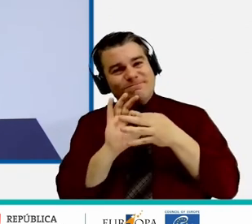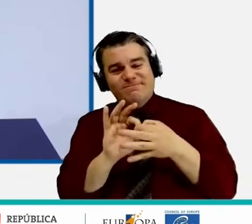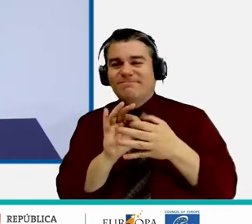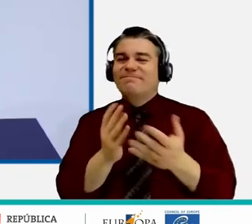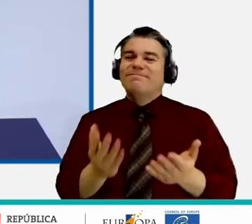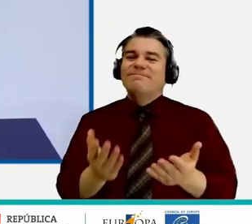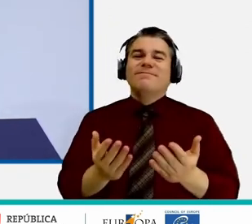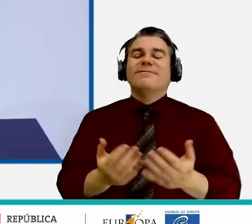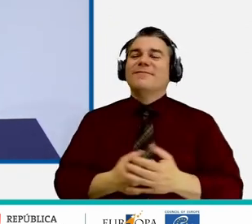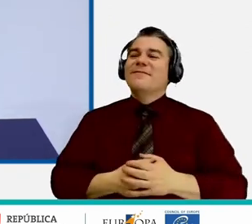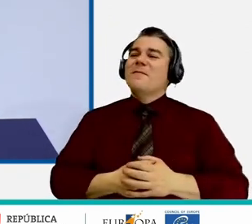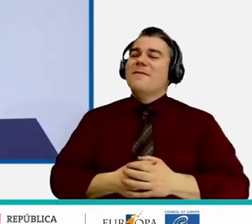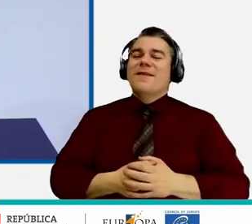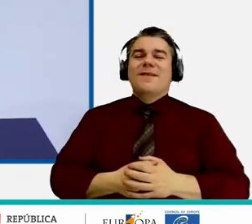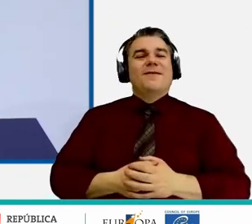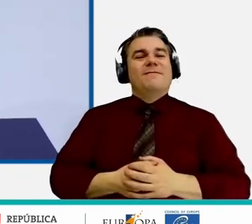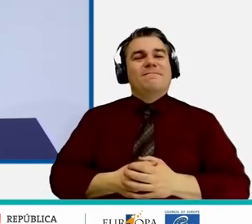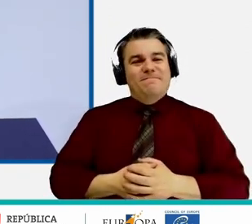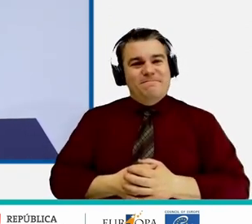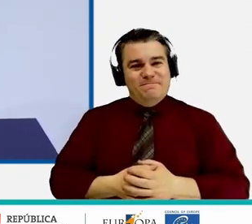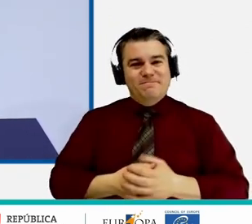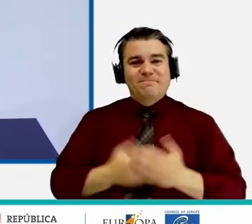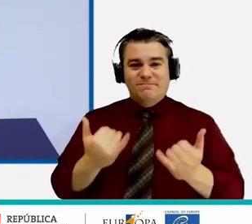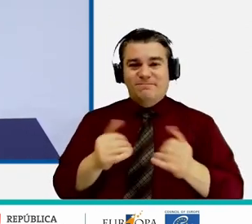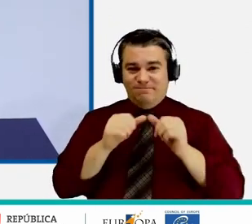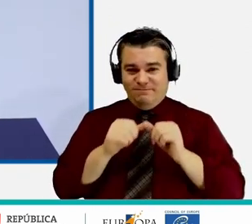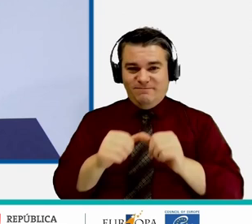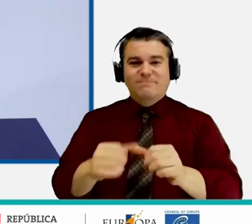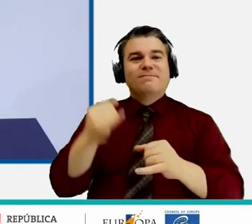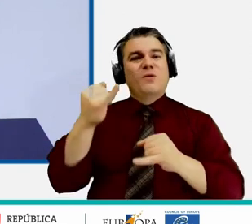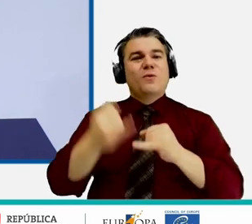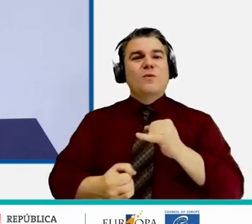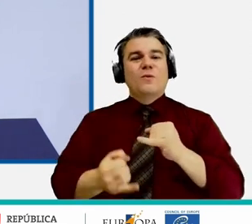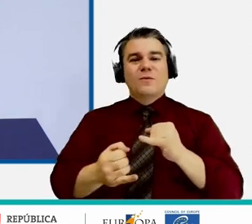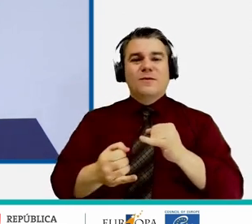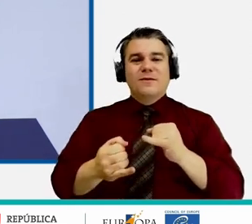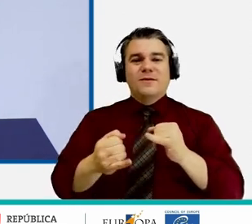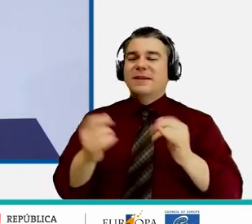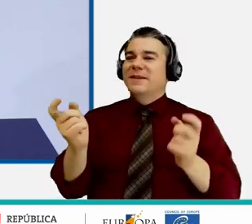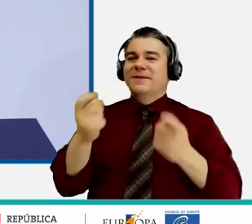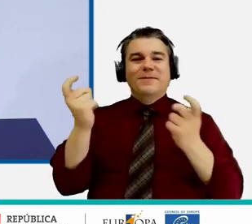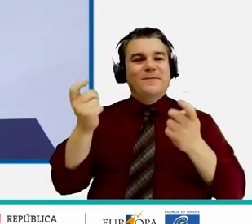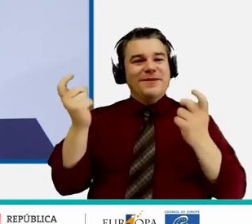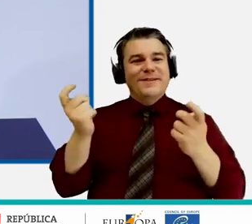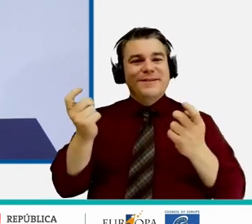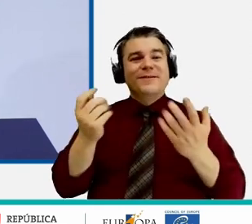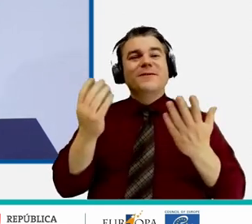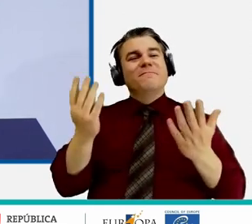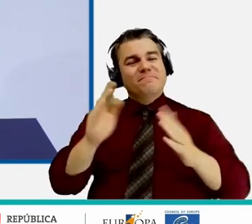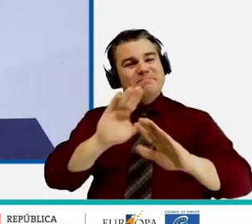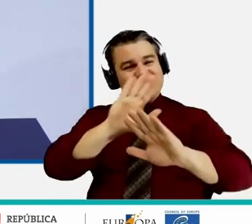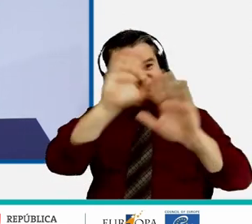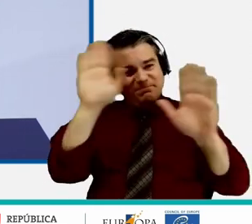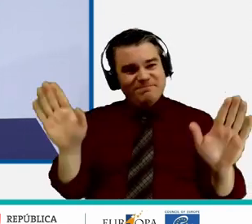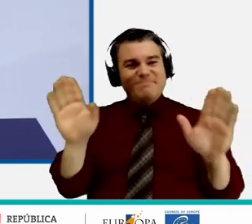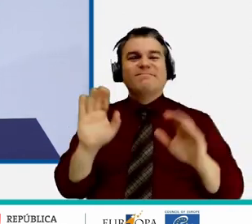go further to the closing ceremony. Have a nice day. And I would like to